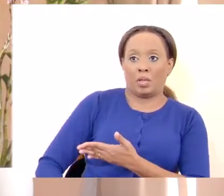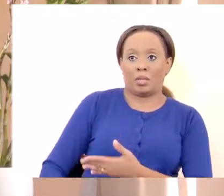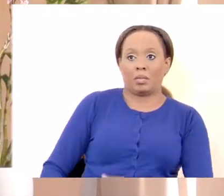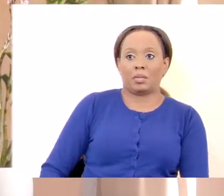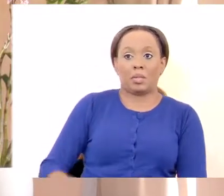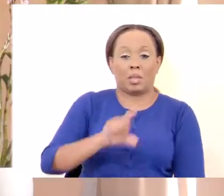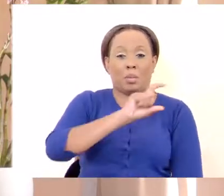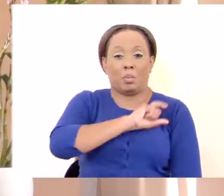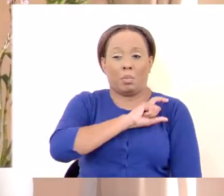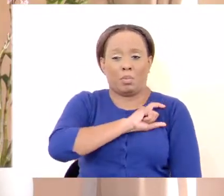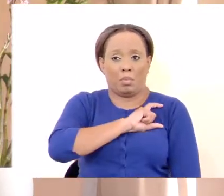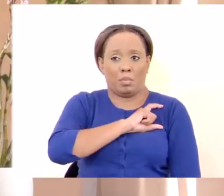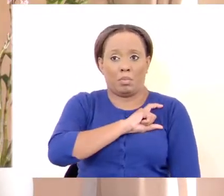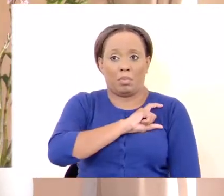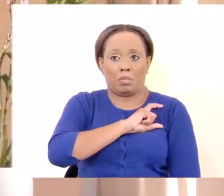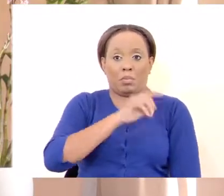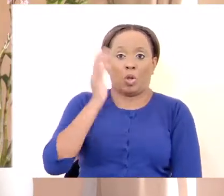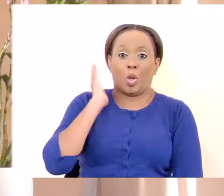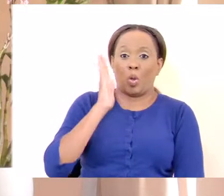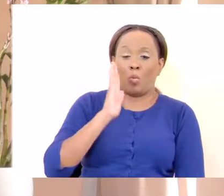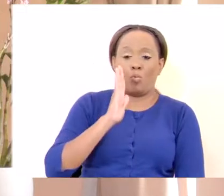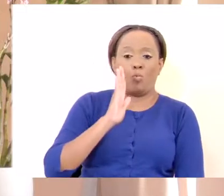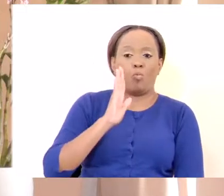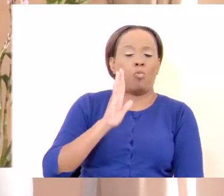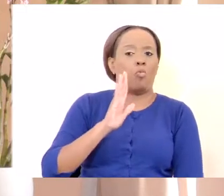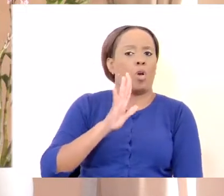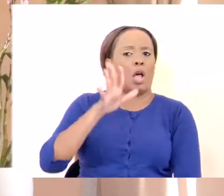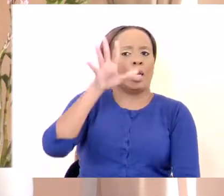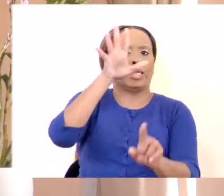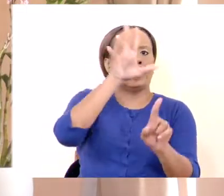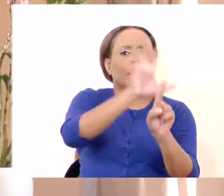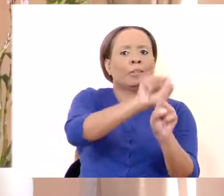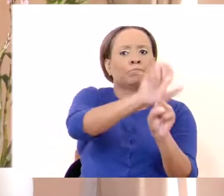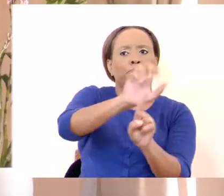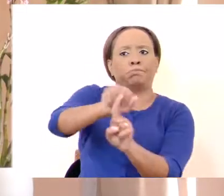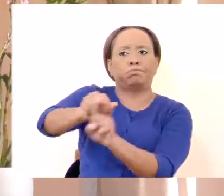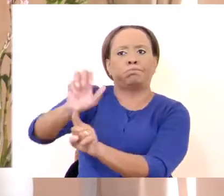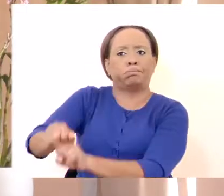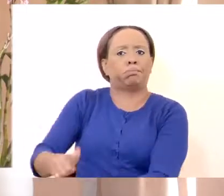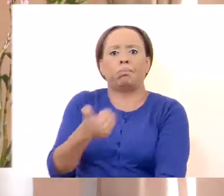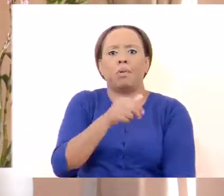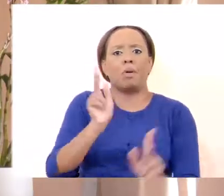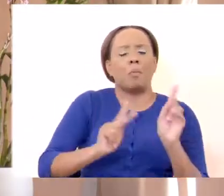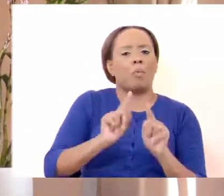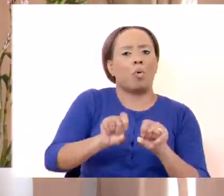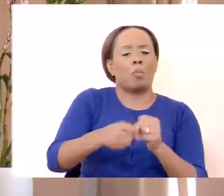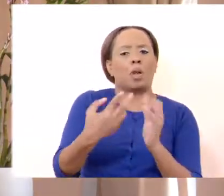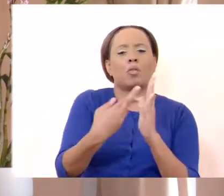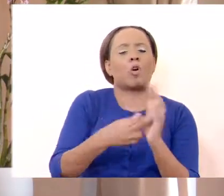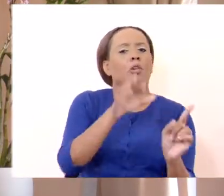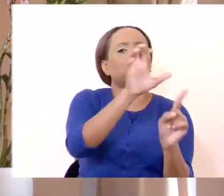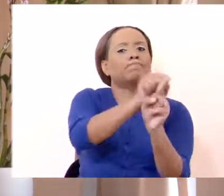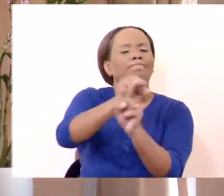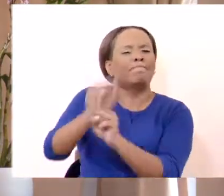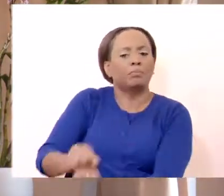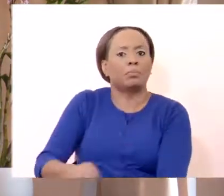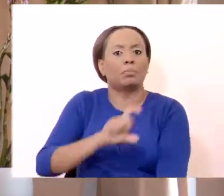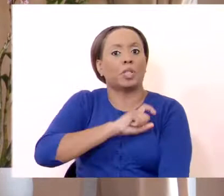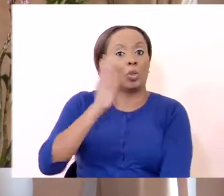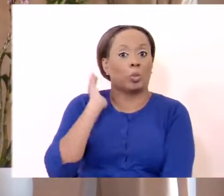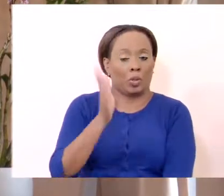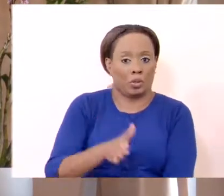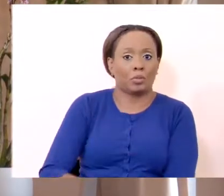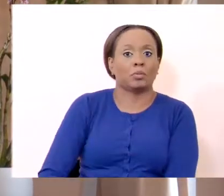be instructed to apprehend and prosecute all persons violating this order. Ensuring